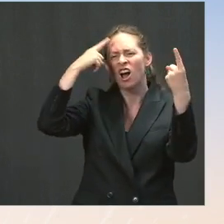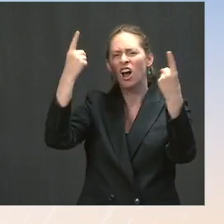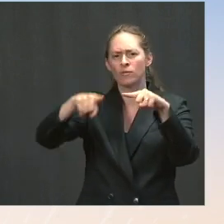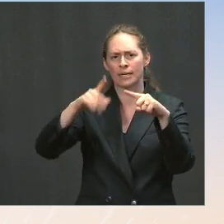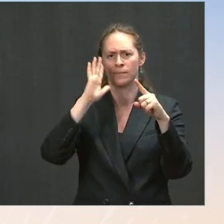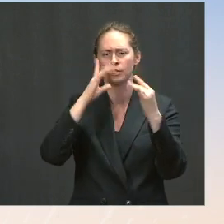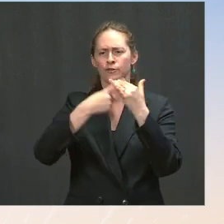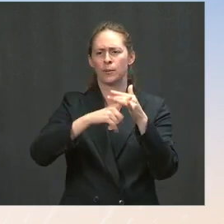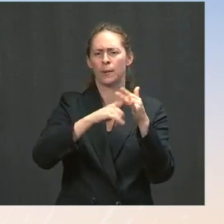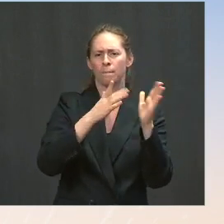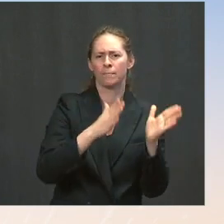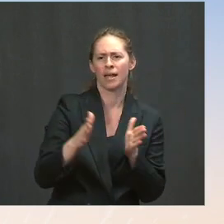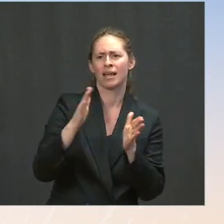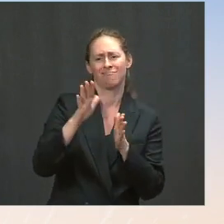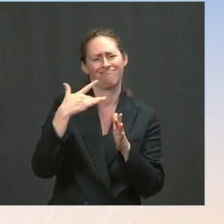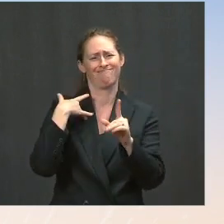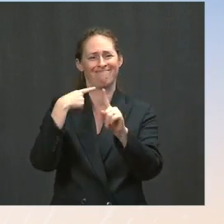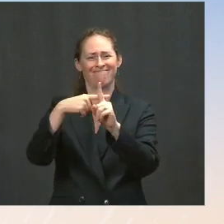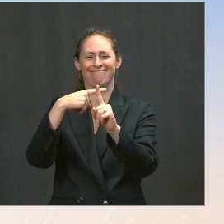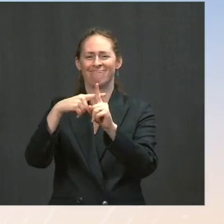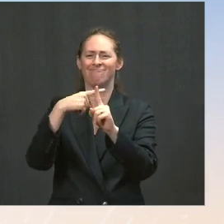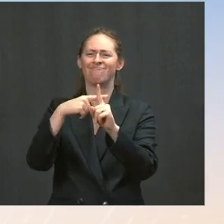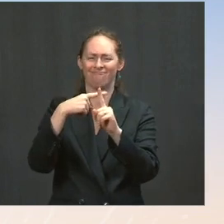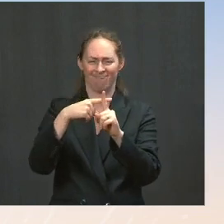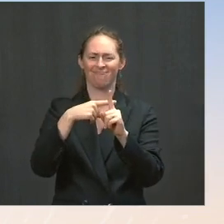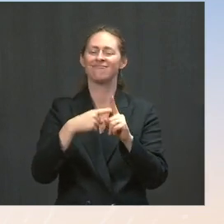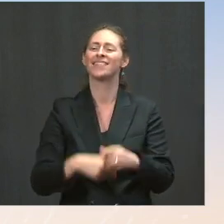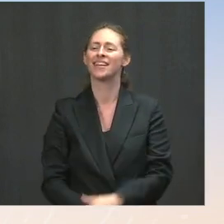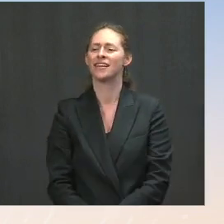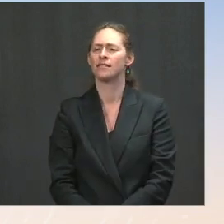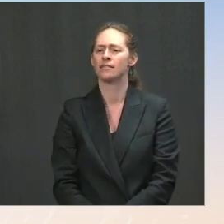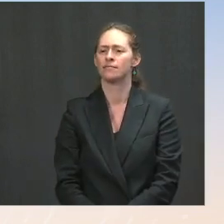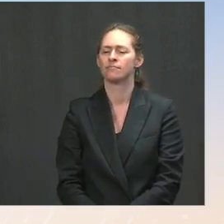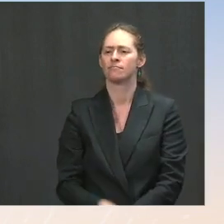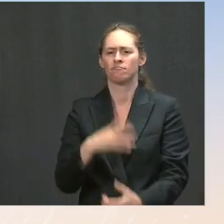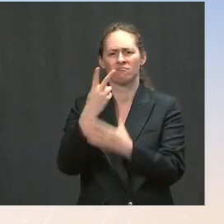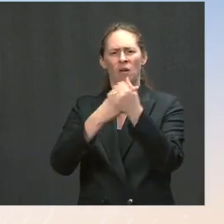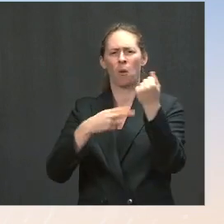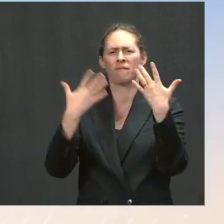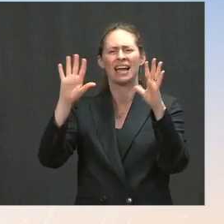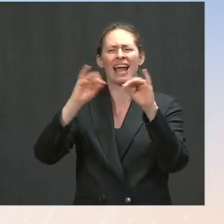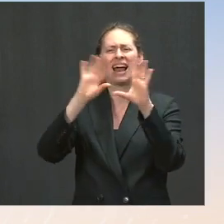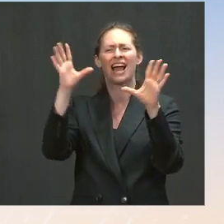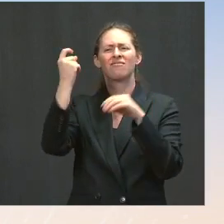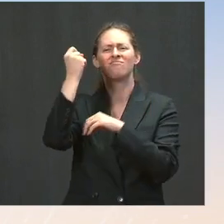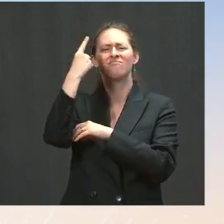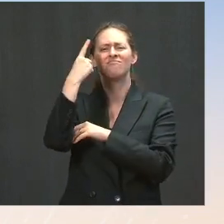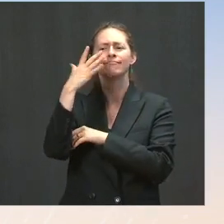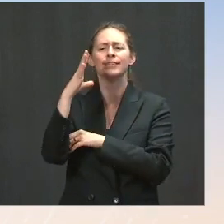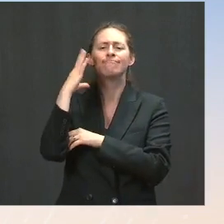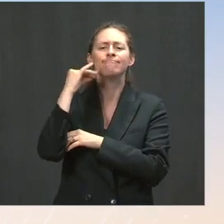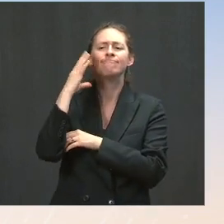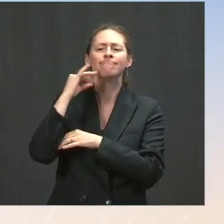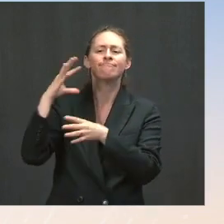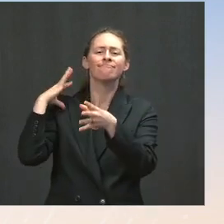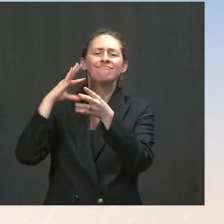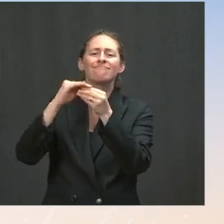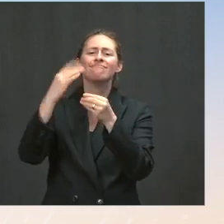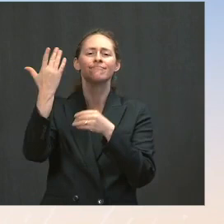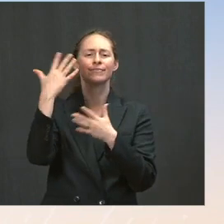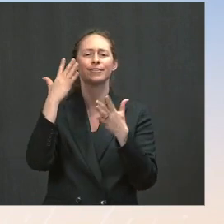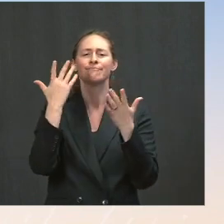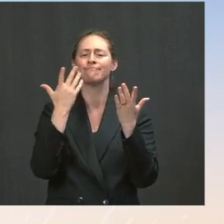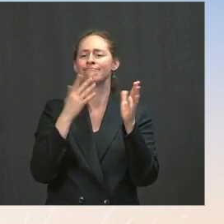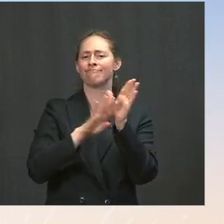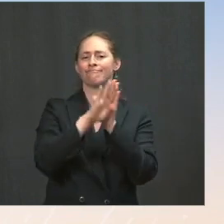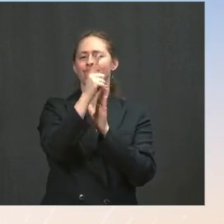forward, and clearly both understand, having lived through many iterations of legislating and negotiating before, that it is always at the